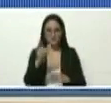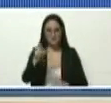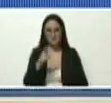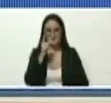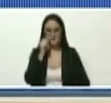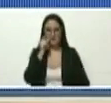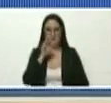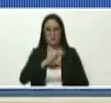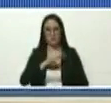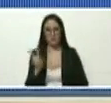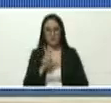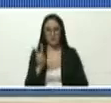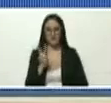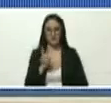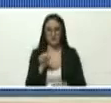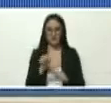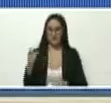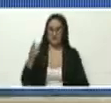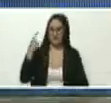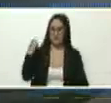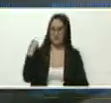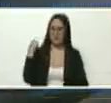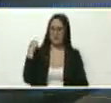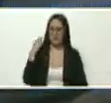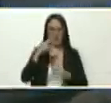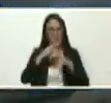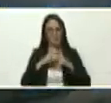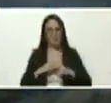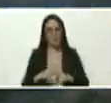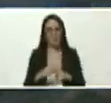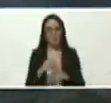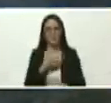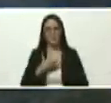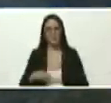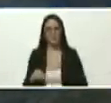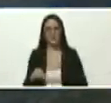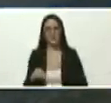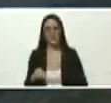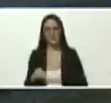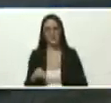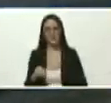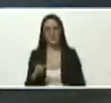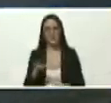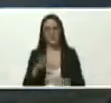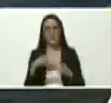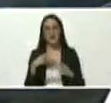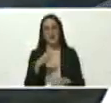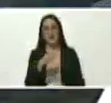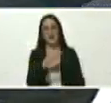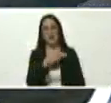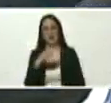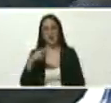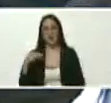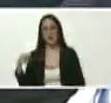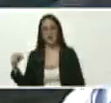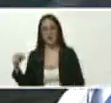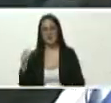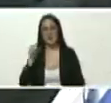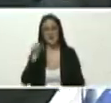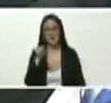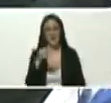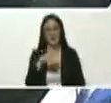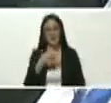Calderón Last de Venezuela. La semana week, pasada Subroto, honramos Indonesia, al presidente Subroto de Indonesia, una de las grandes generals.